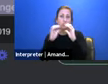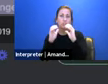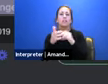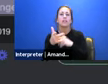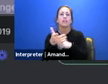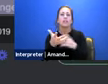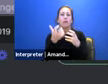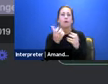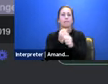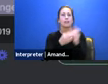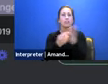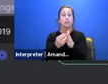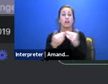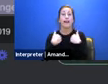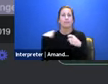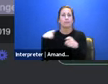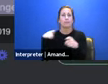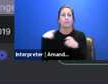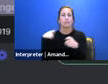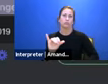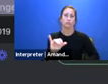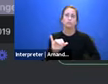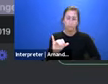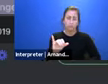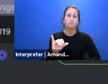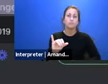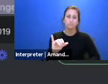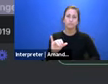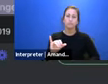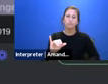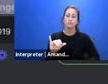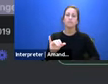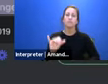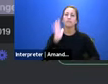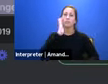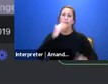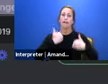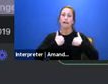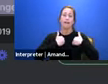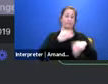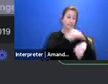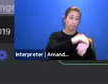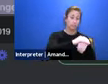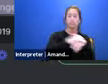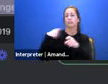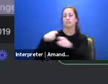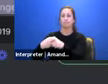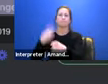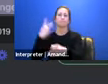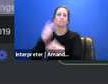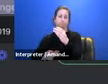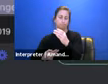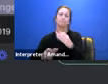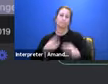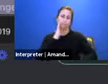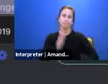this dashboard is also present in Spanish. So we will be making a fully translated version as well that will be available also on